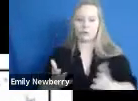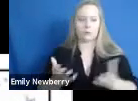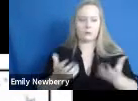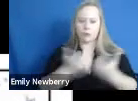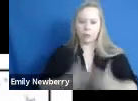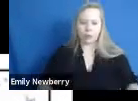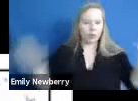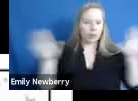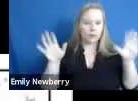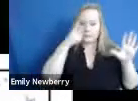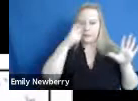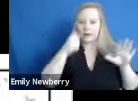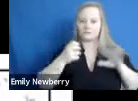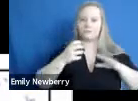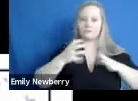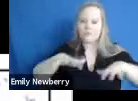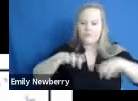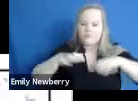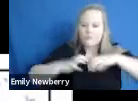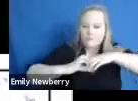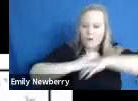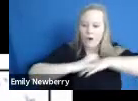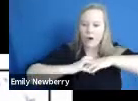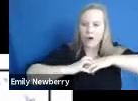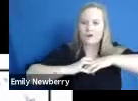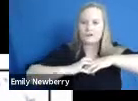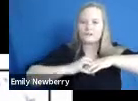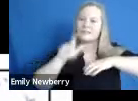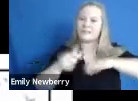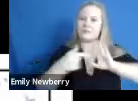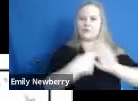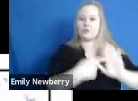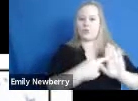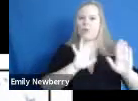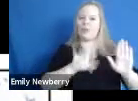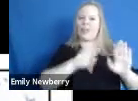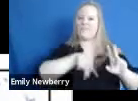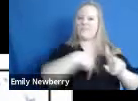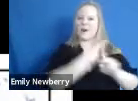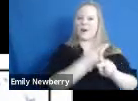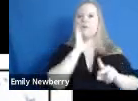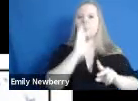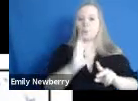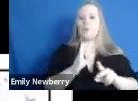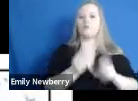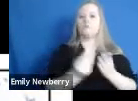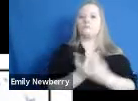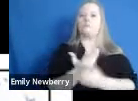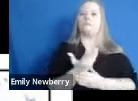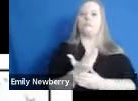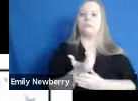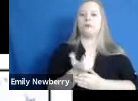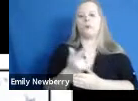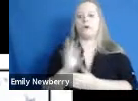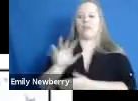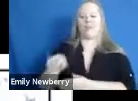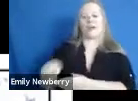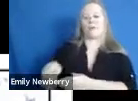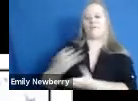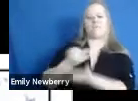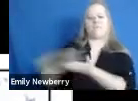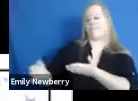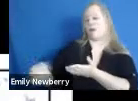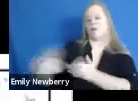late spring frost, we need to be able to show that this variety will recover versus this variety is a complete failure, don't plant it.